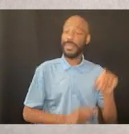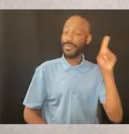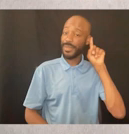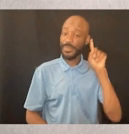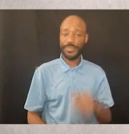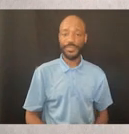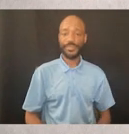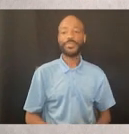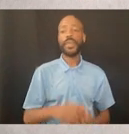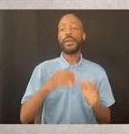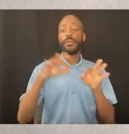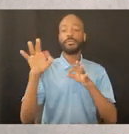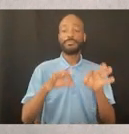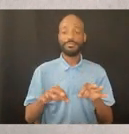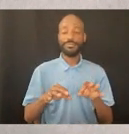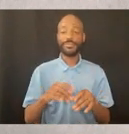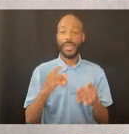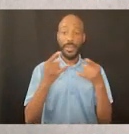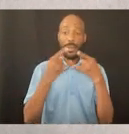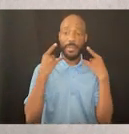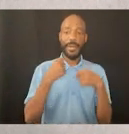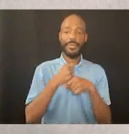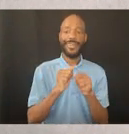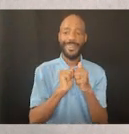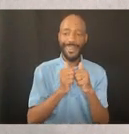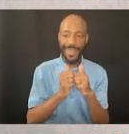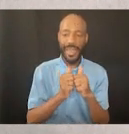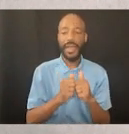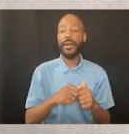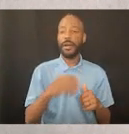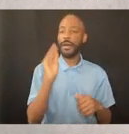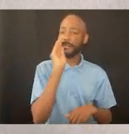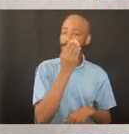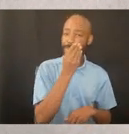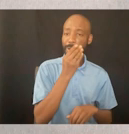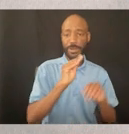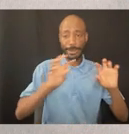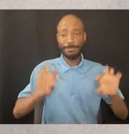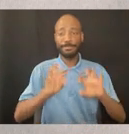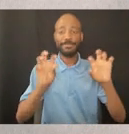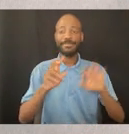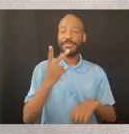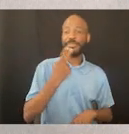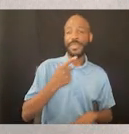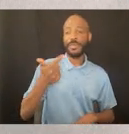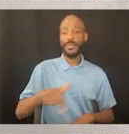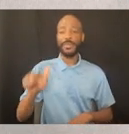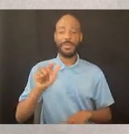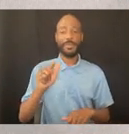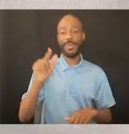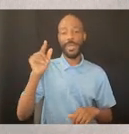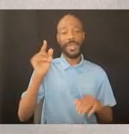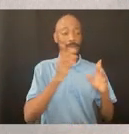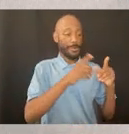For the art description, the mask is created by attaching a floral pink and green scarf to a large floppy white straw